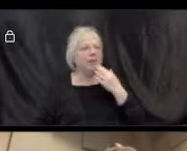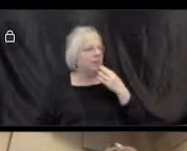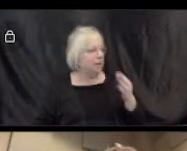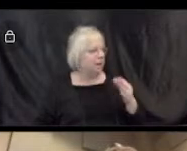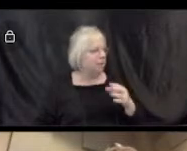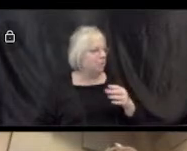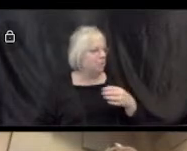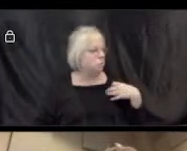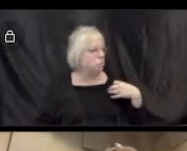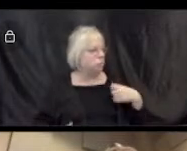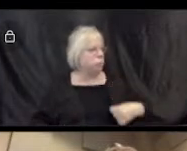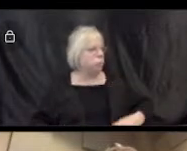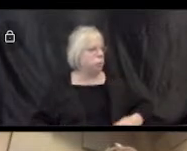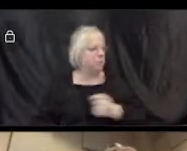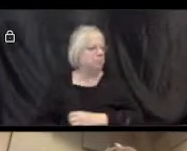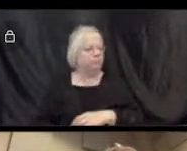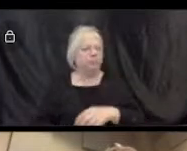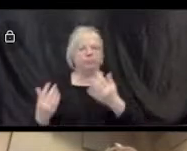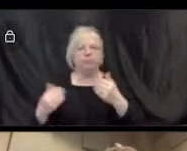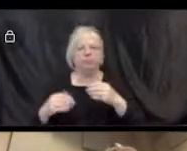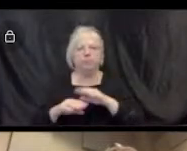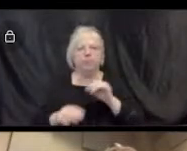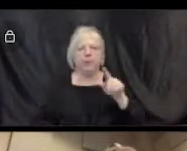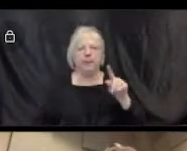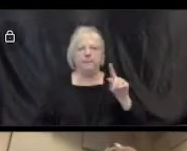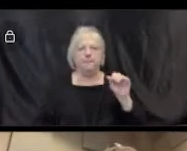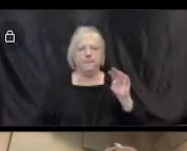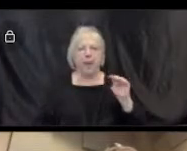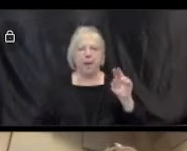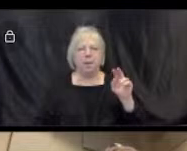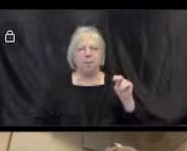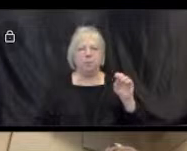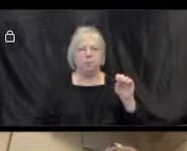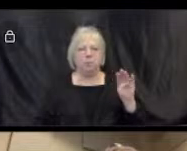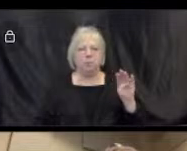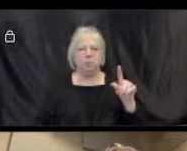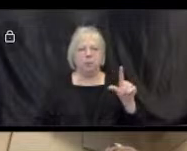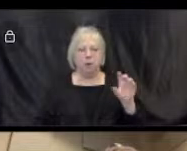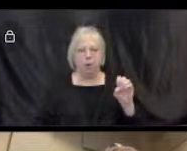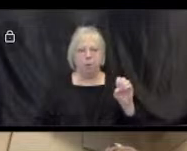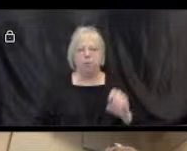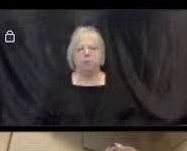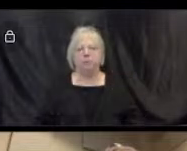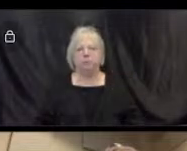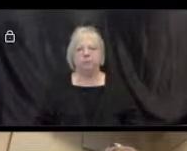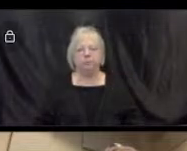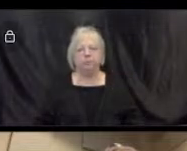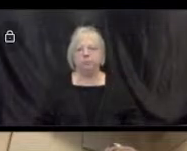Pam Noble?